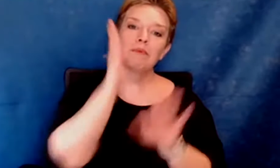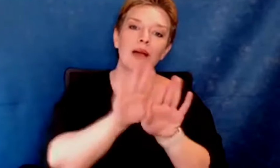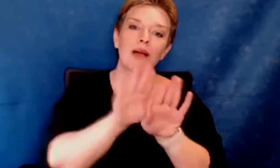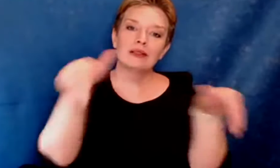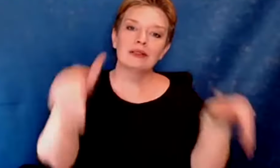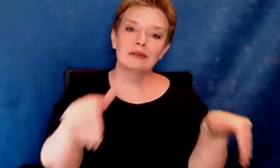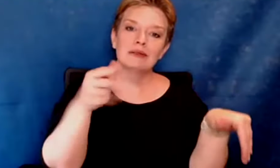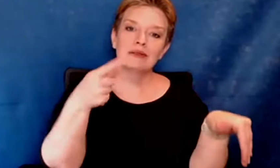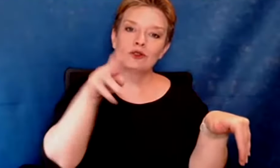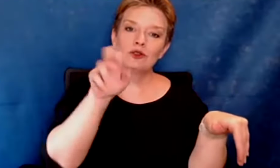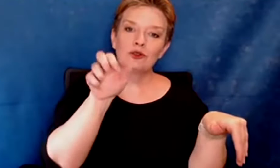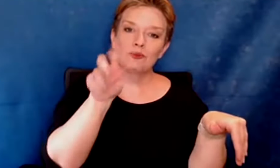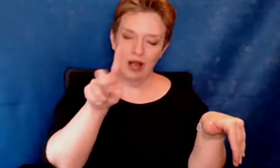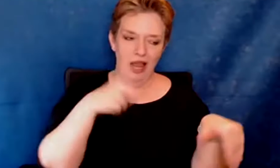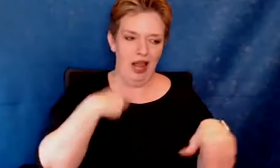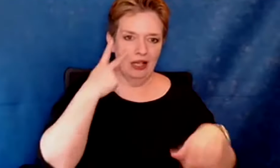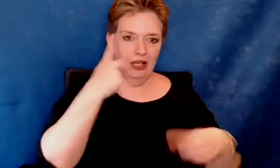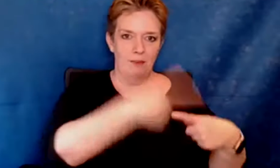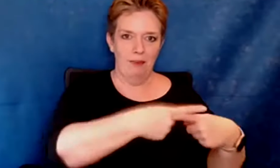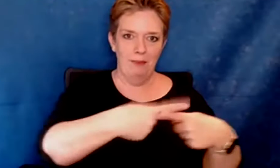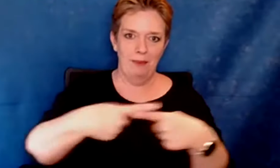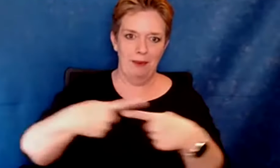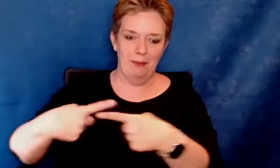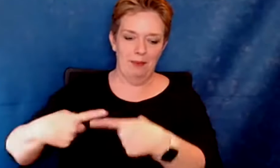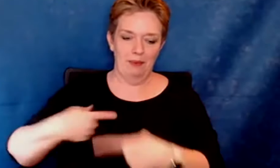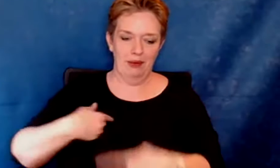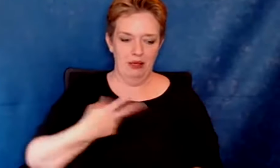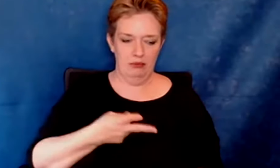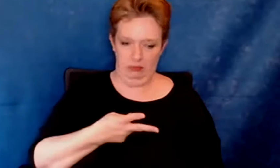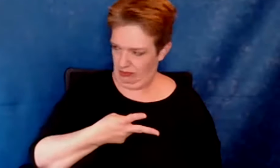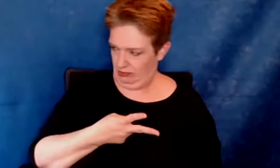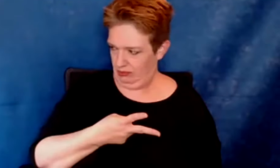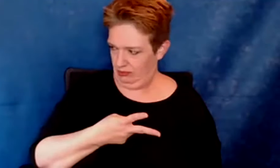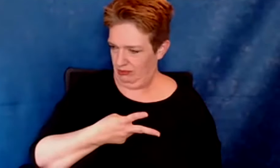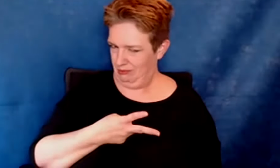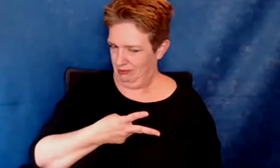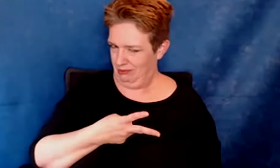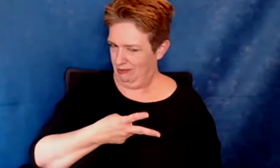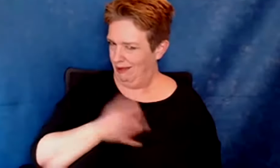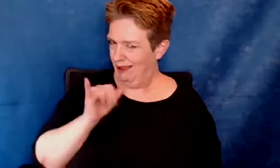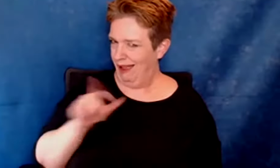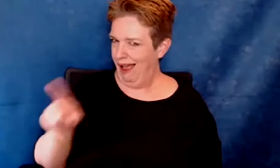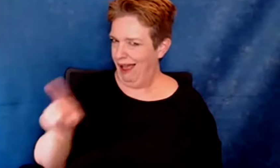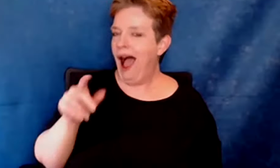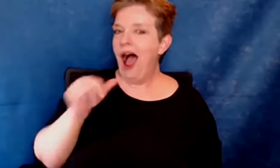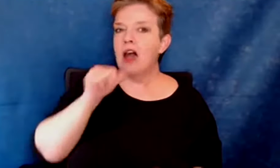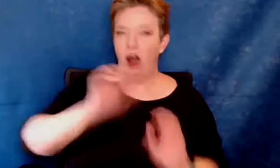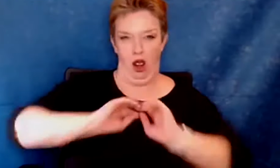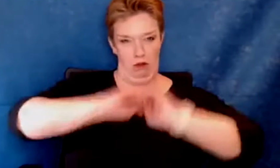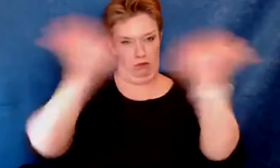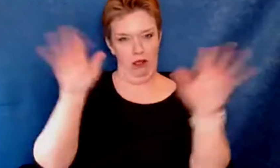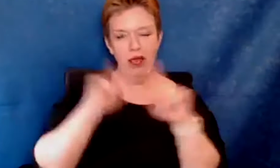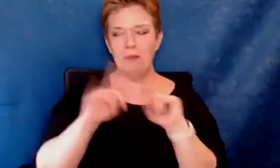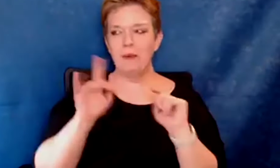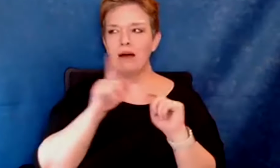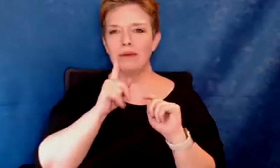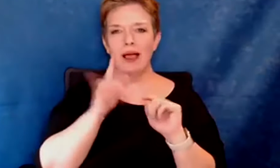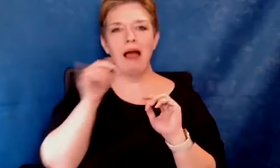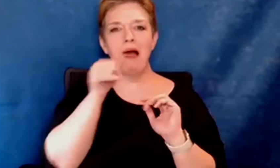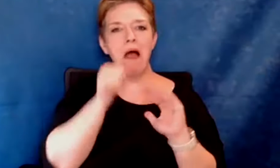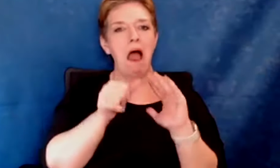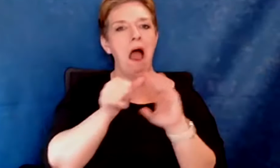little details, that I started to see him everywhere around the house. I'm like, okay, this is pretty cool. They did a really good job here. So kudos to the James